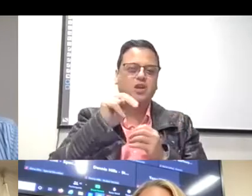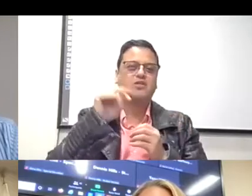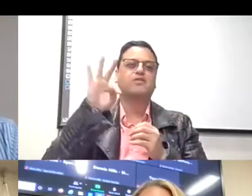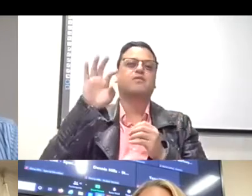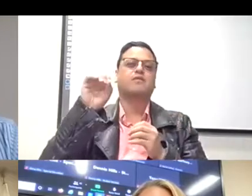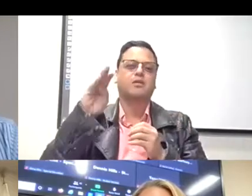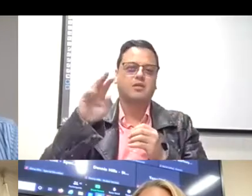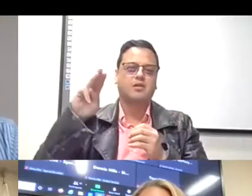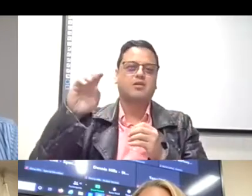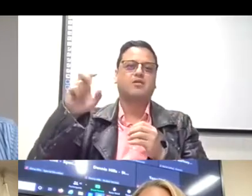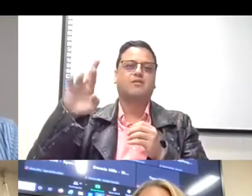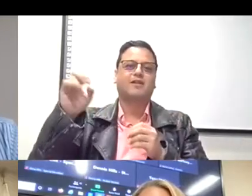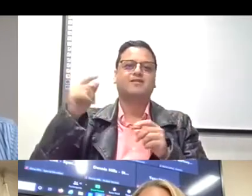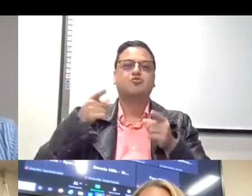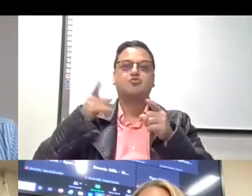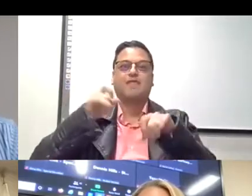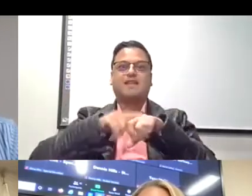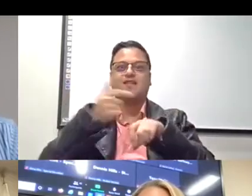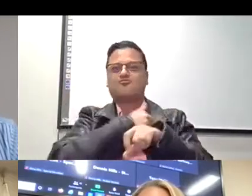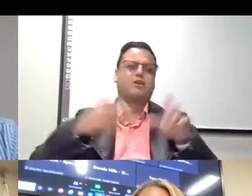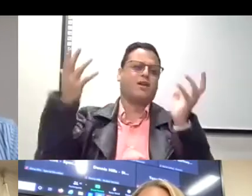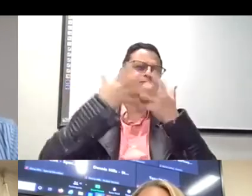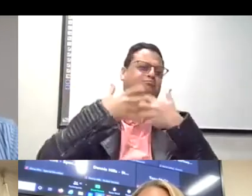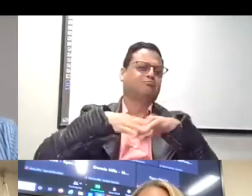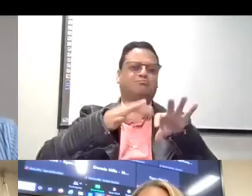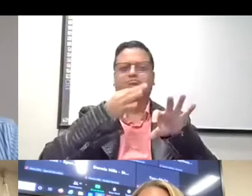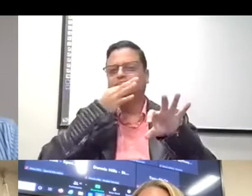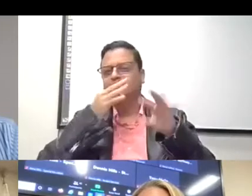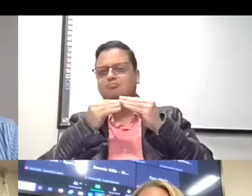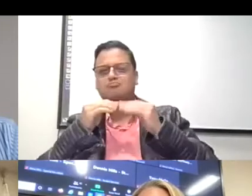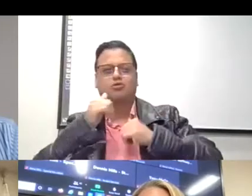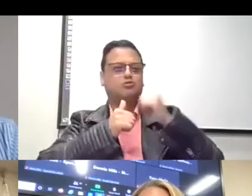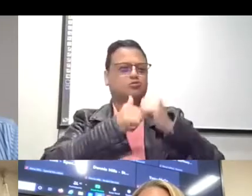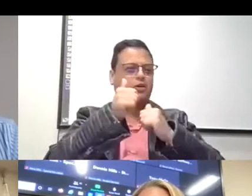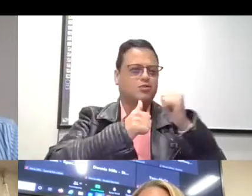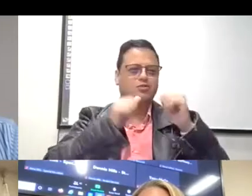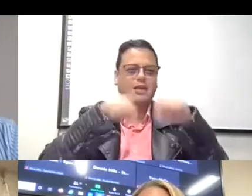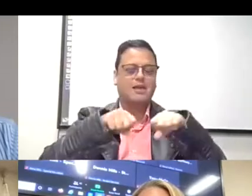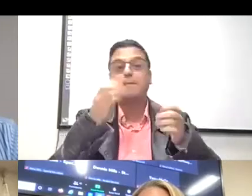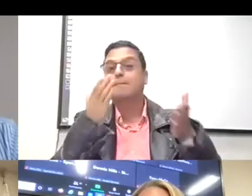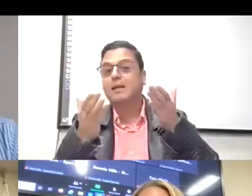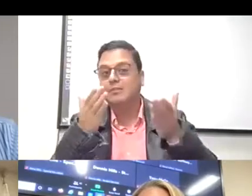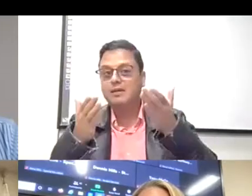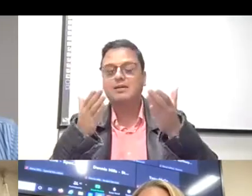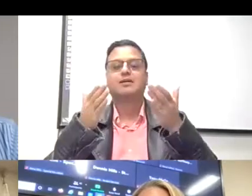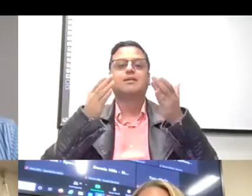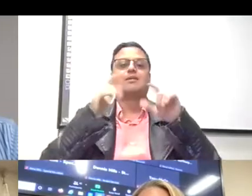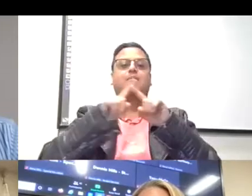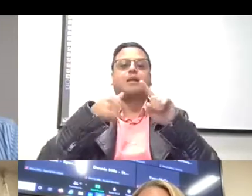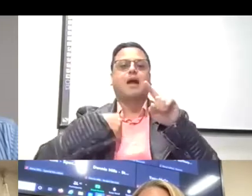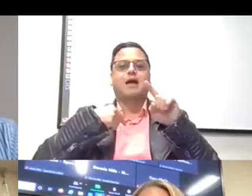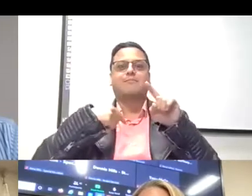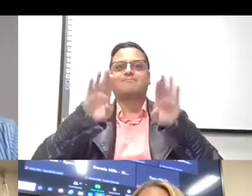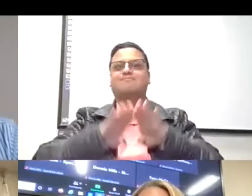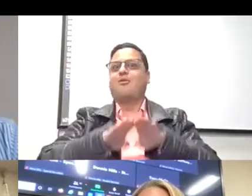our groove, and maybe it might be a little bit more structured at a point, maybe. But I'm kind of open to,